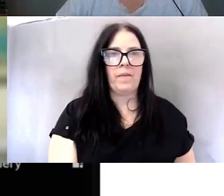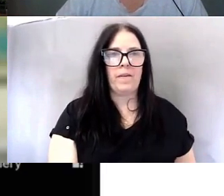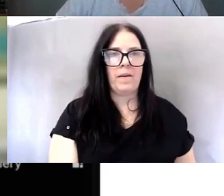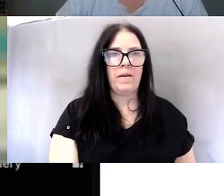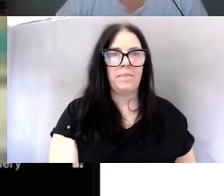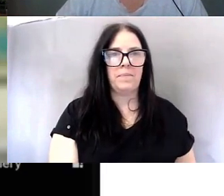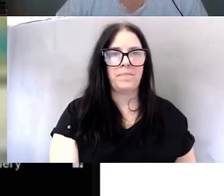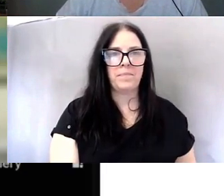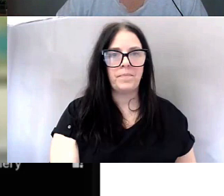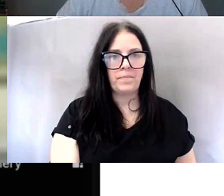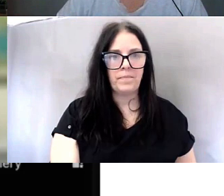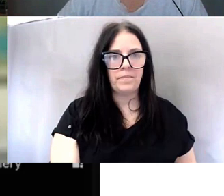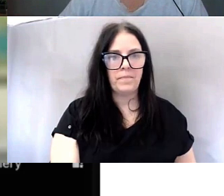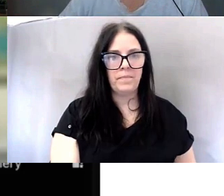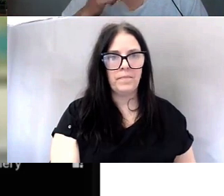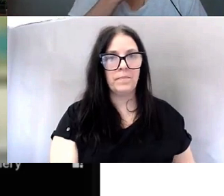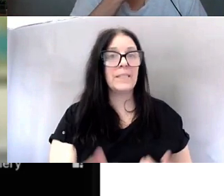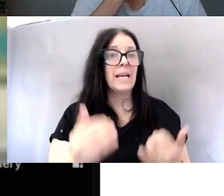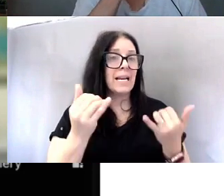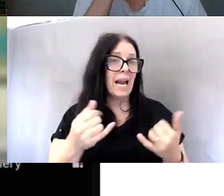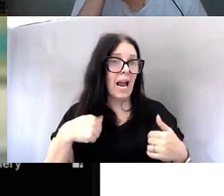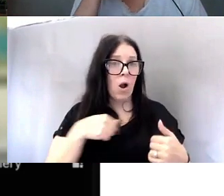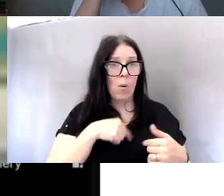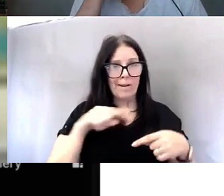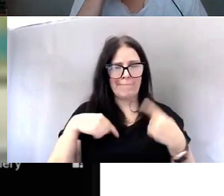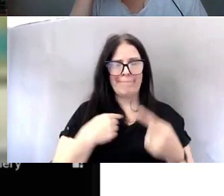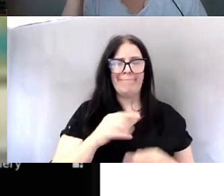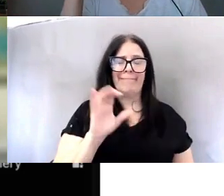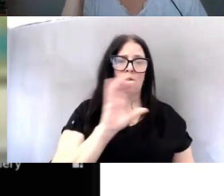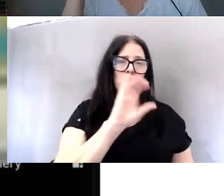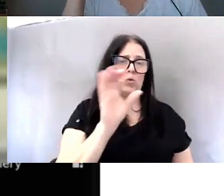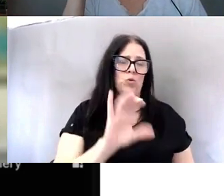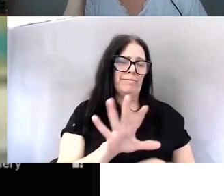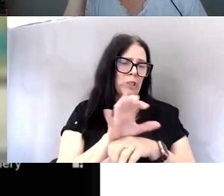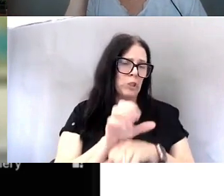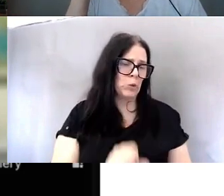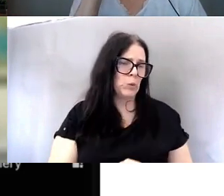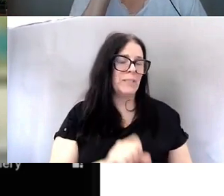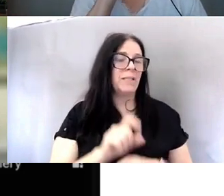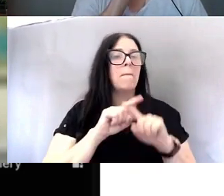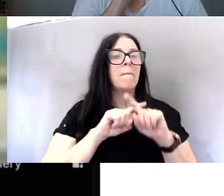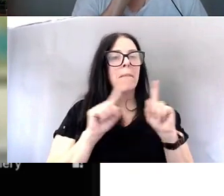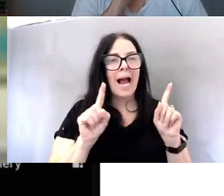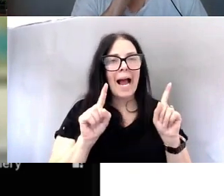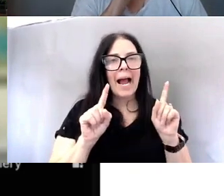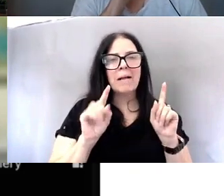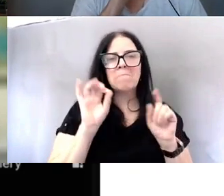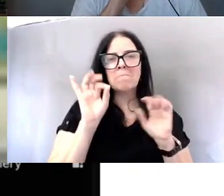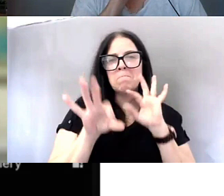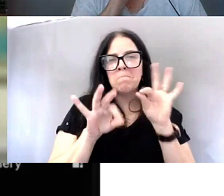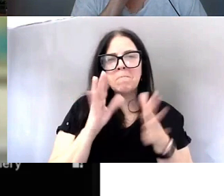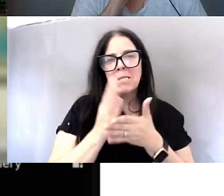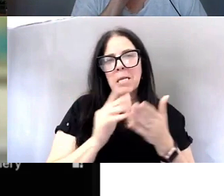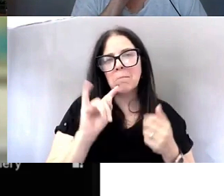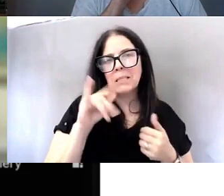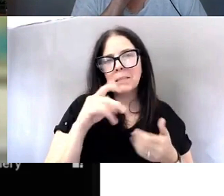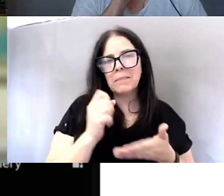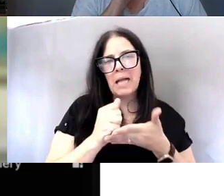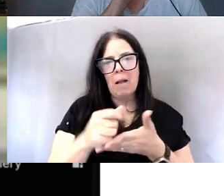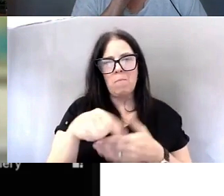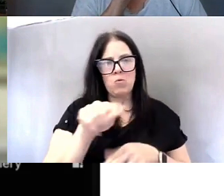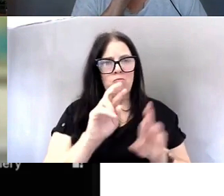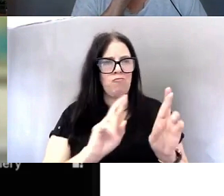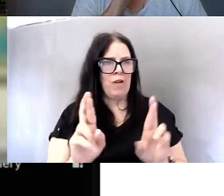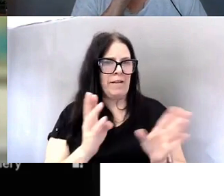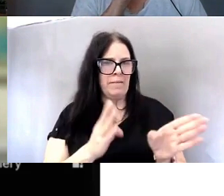Now, we have been using Zoom for a long time, but there's always a few extra tips that we can share with you. So first of